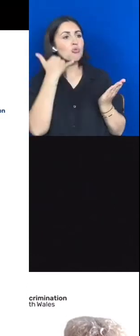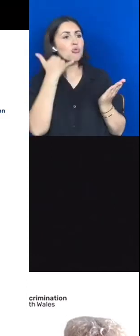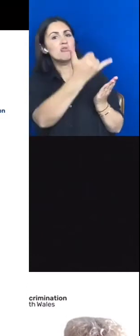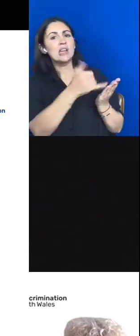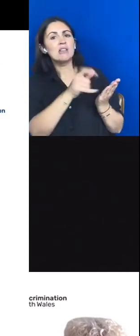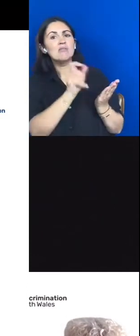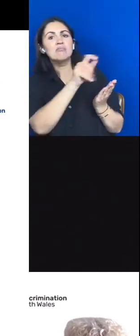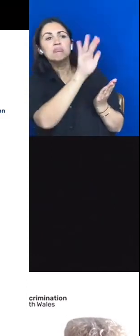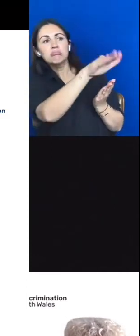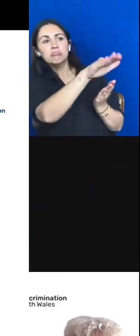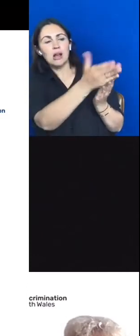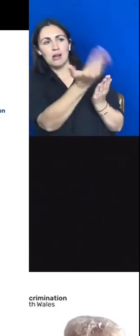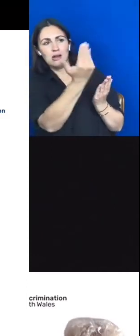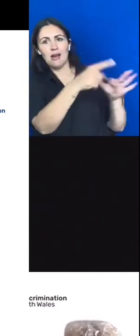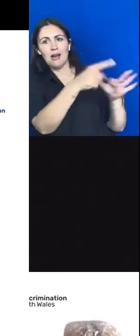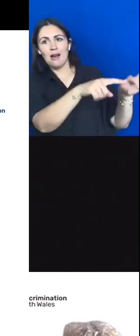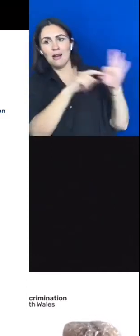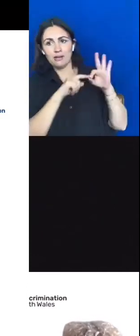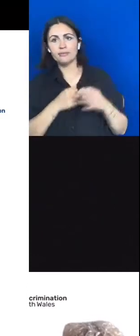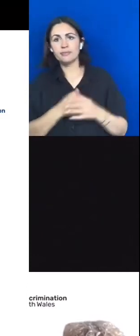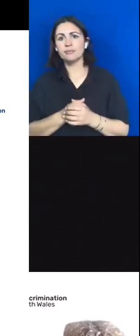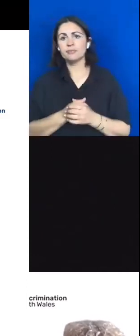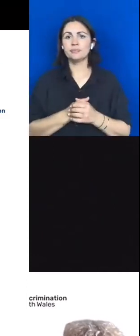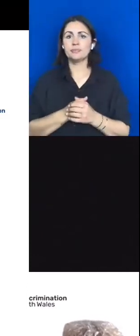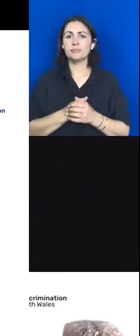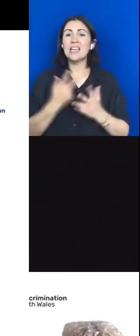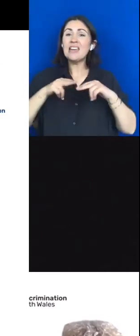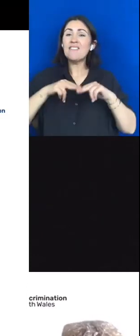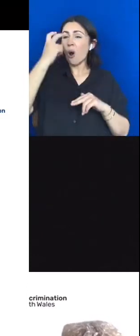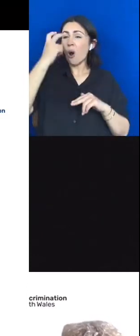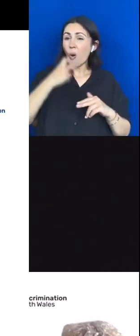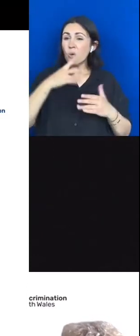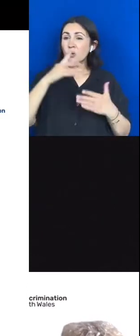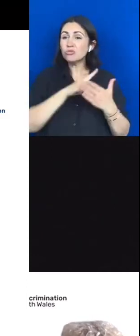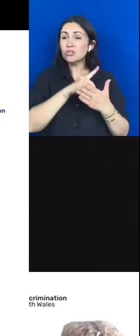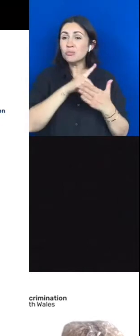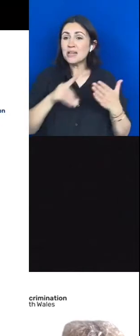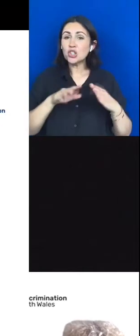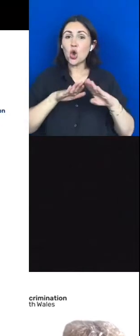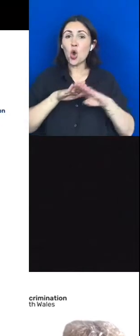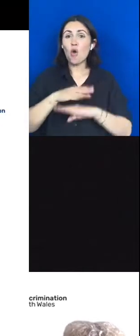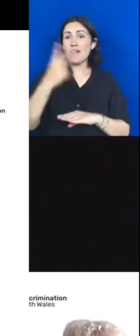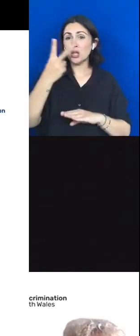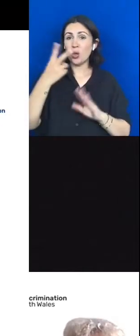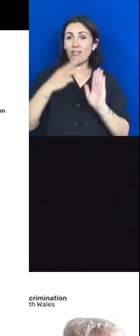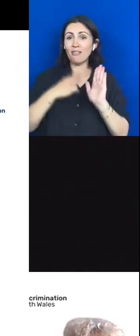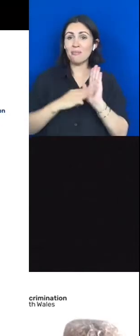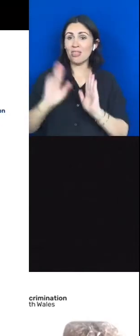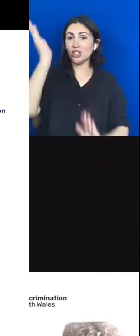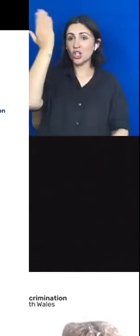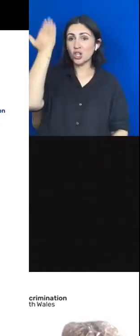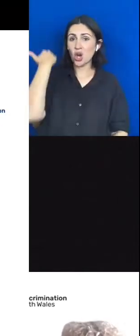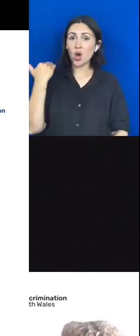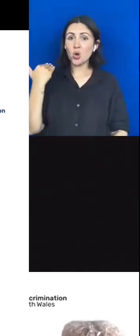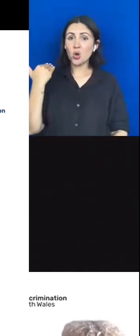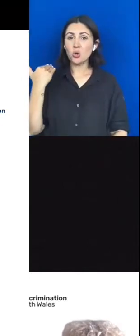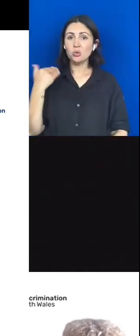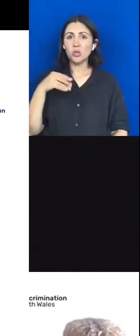If the events occurred more than 12 months ago, the complainant should outline why they did not lodge the complaint sooner.